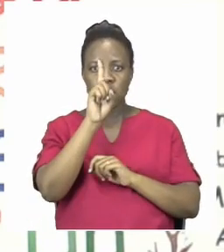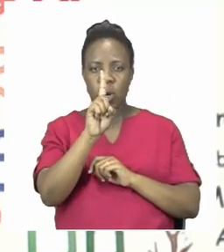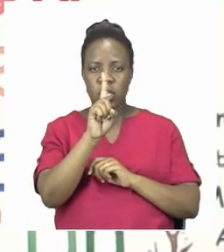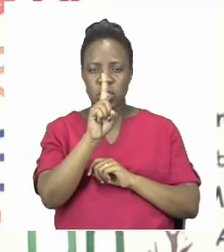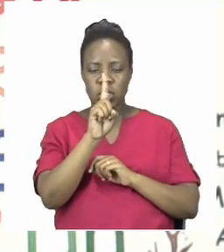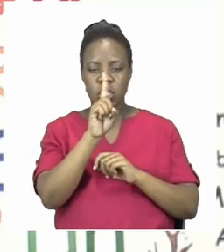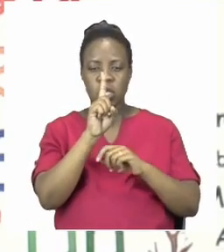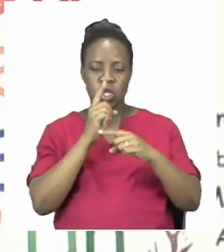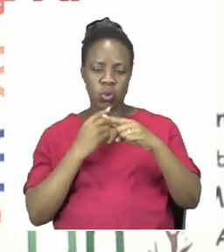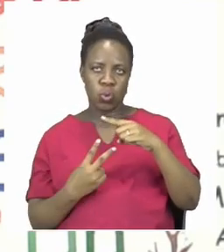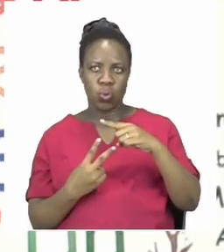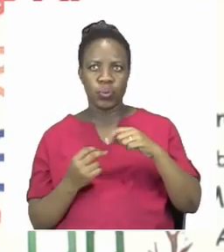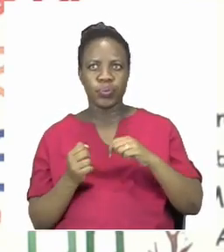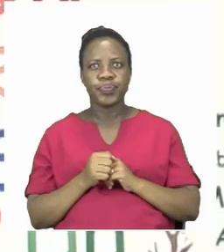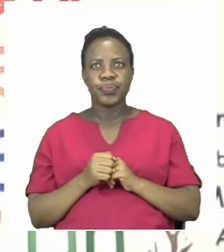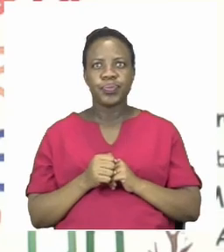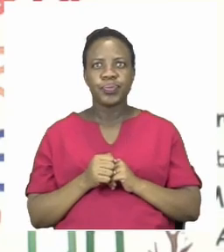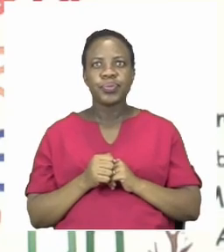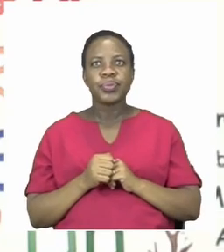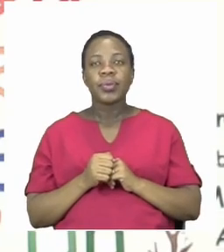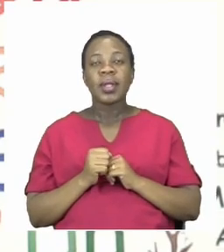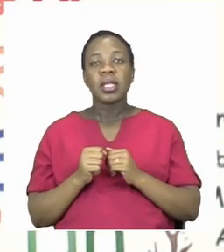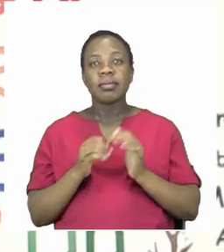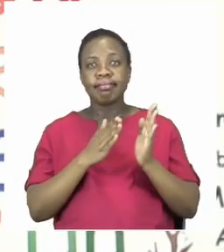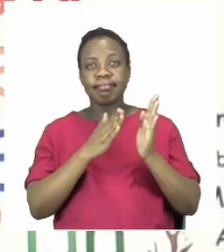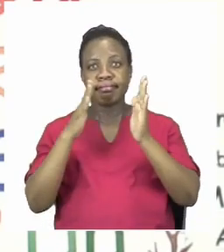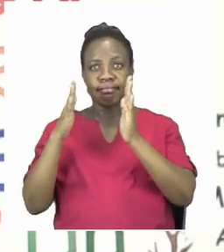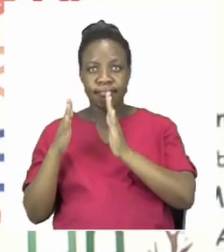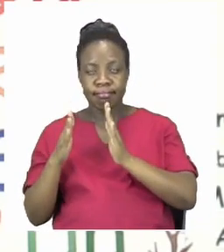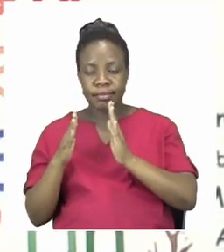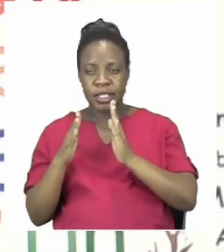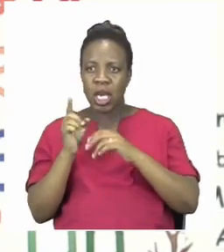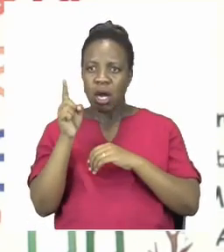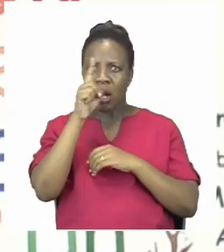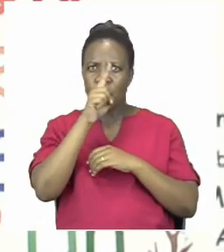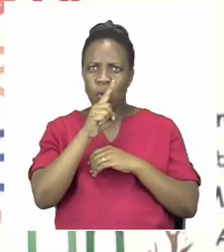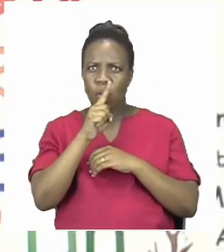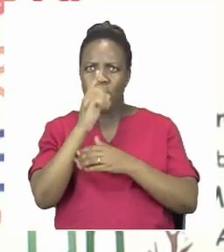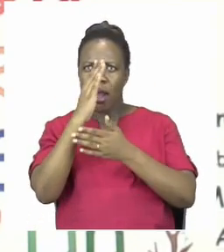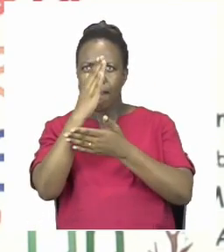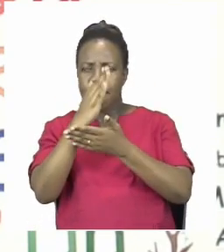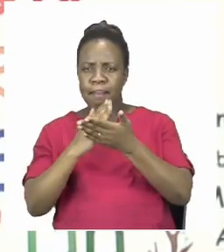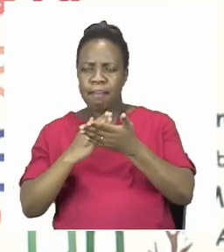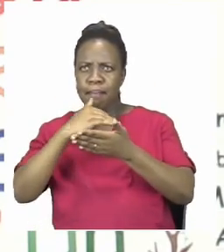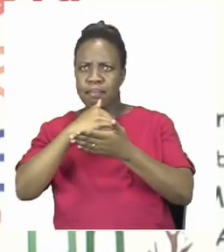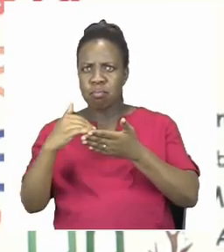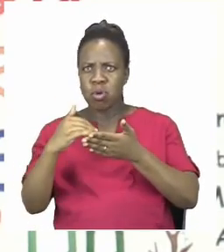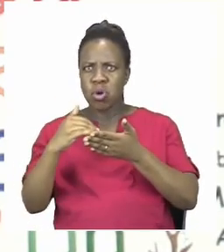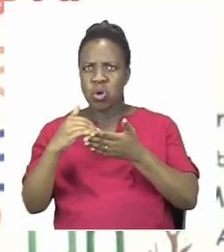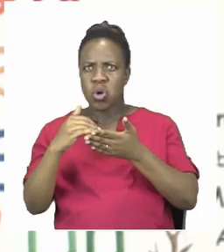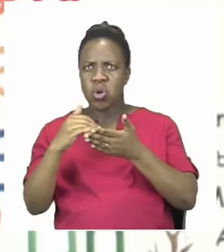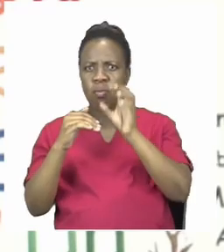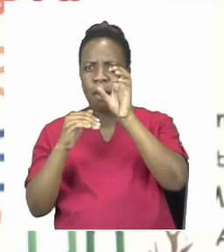1/4. We can also say 1/4 for that same fraction. The next